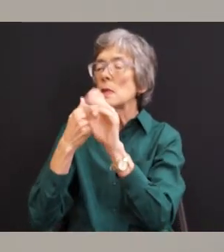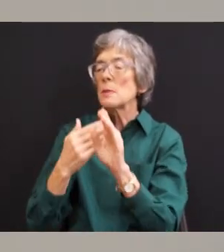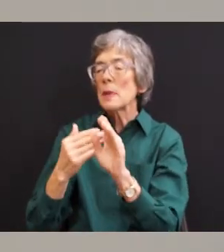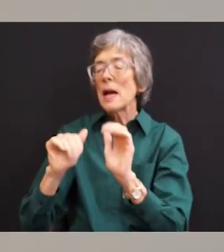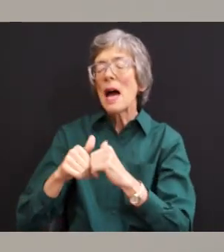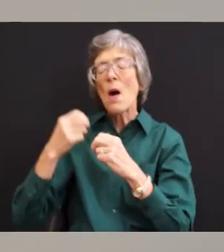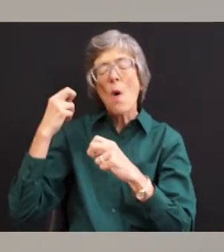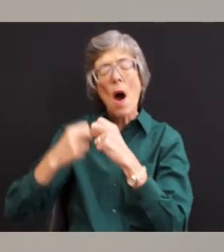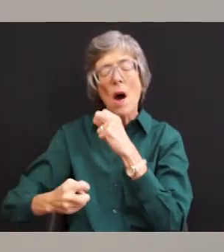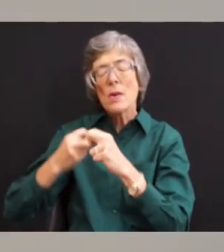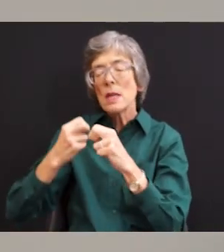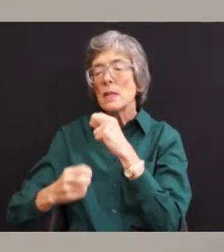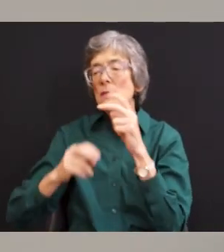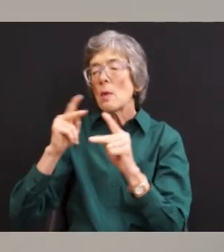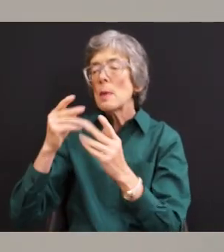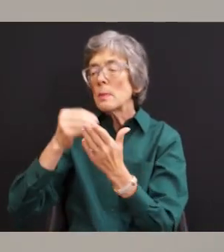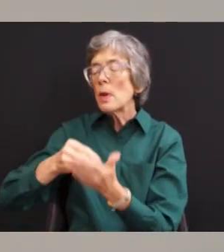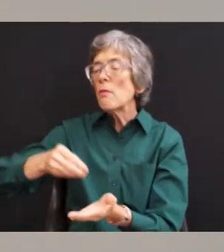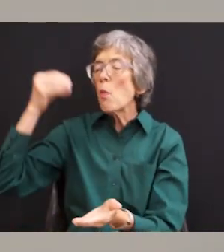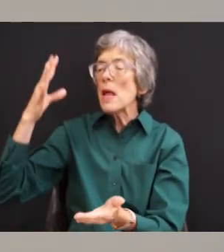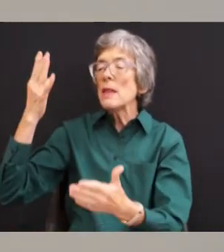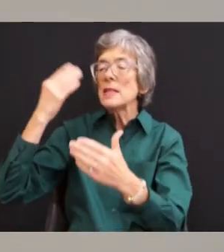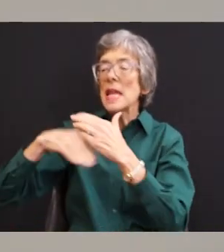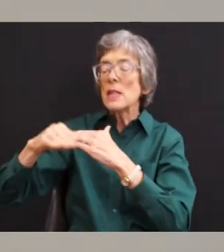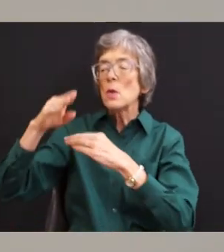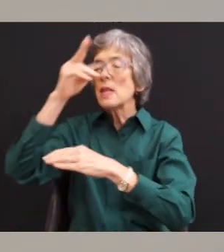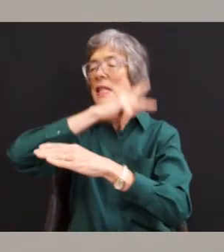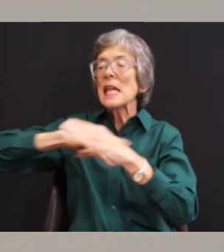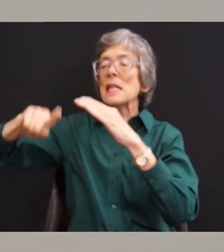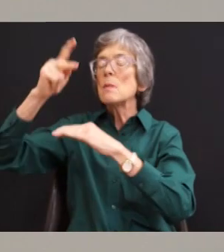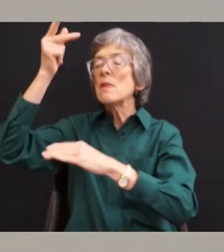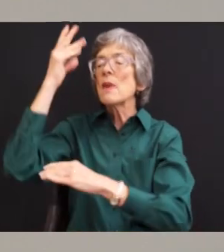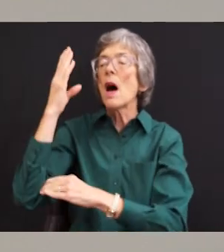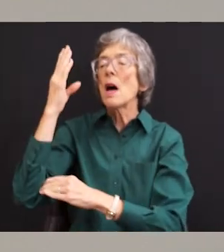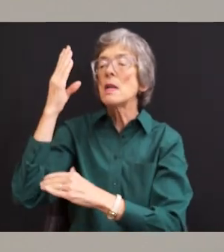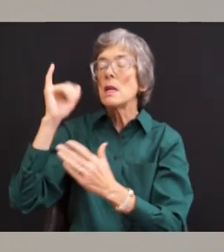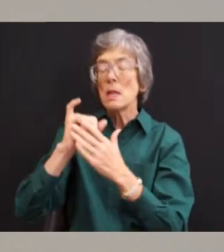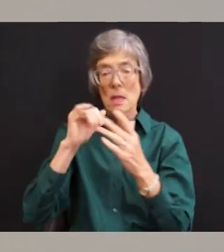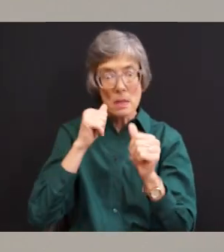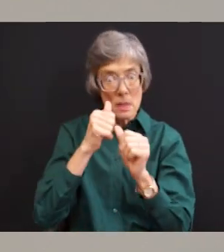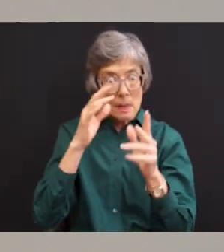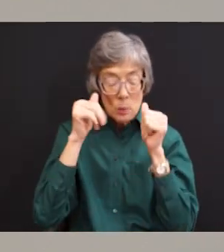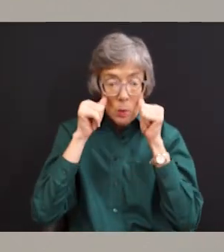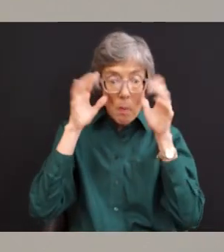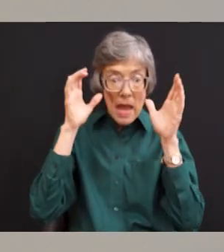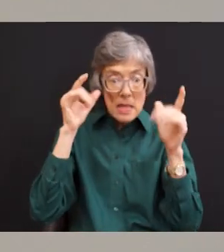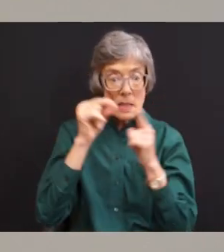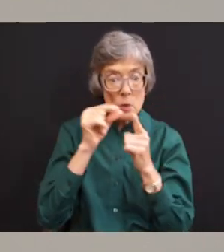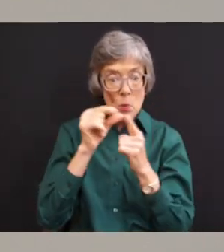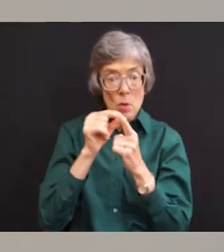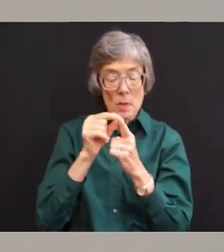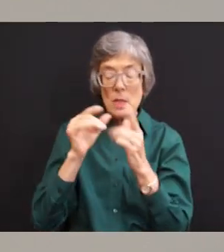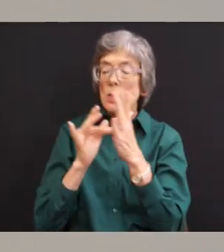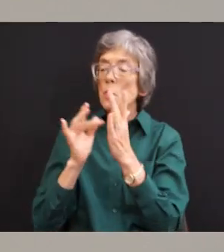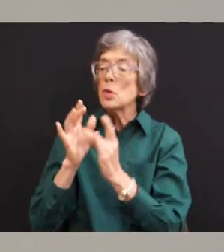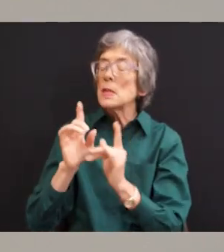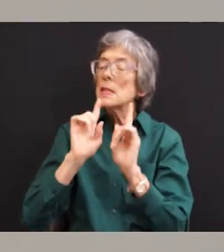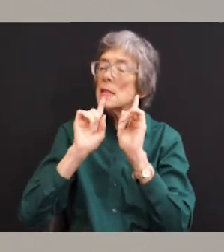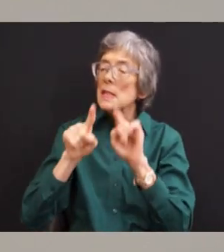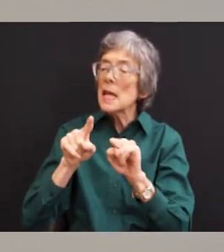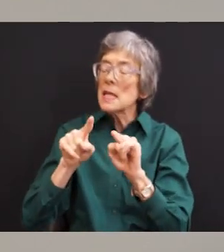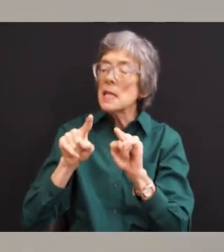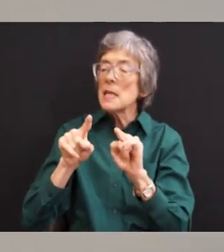is for those who have wealth to enter the kingdom of God." The disciples were amazed at his words. So Jesus again said to them in